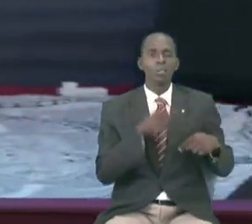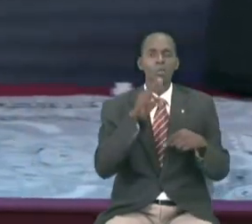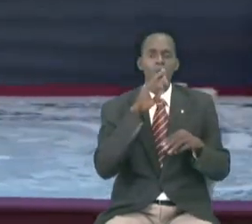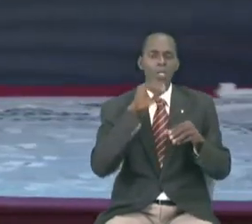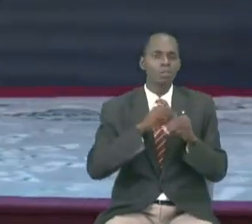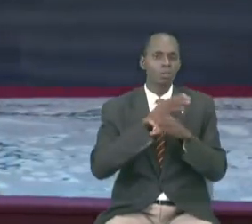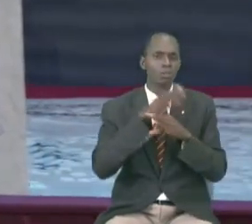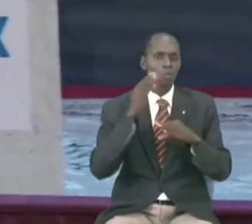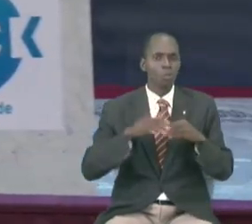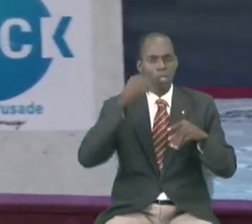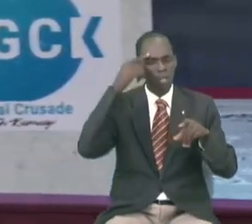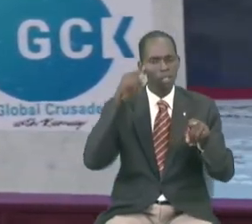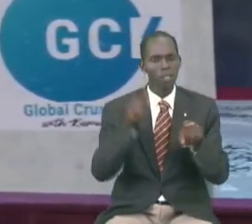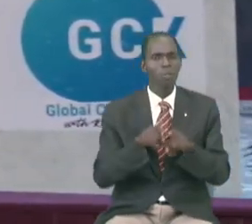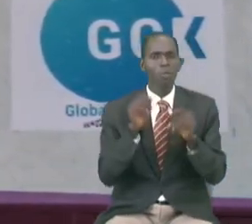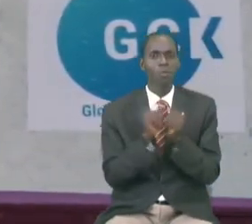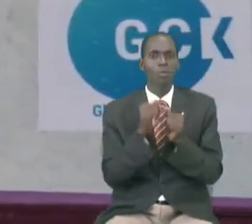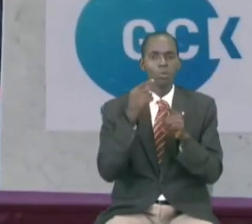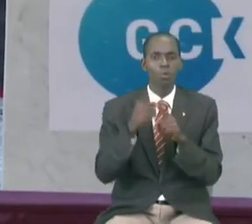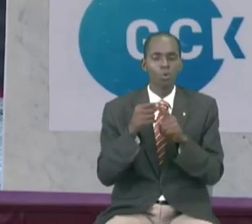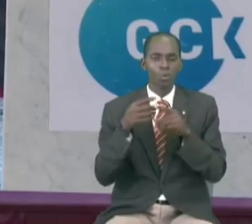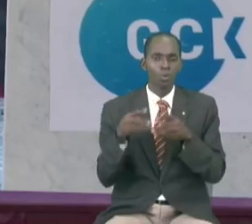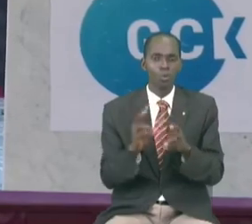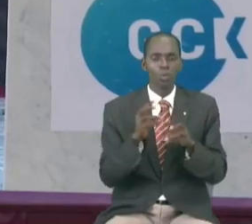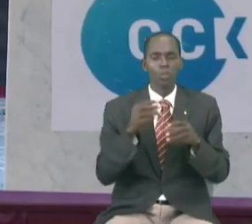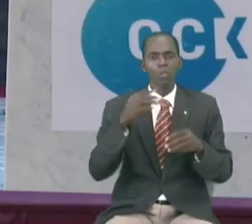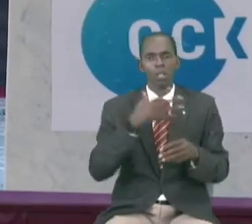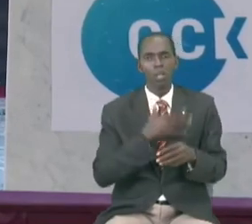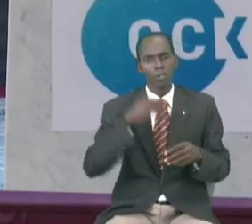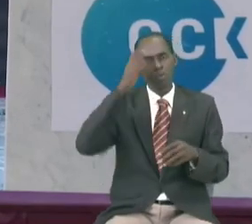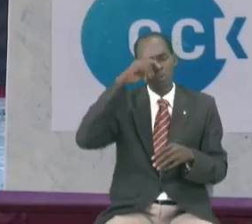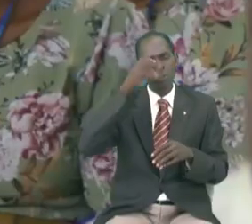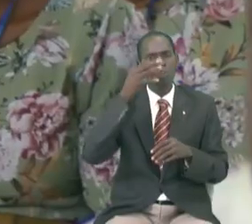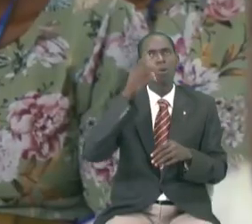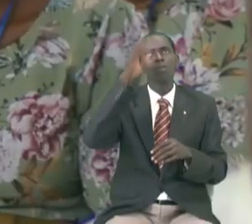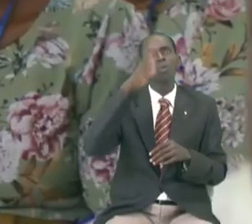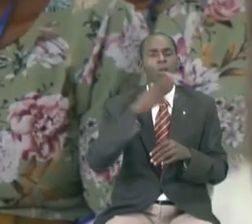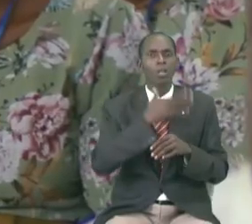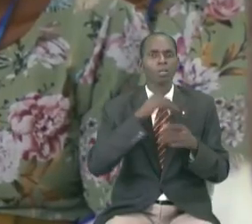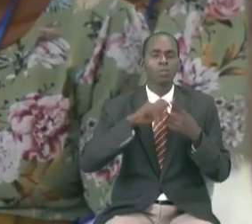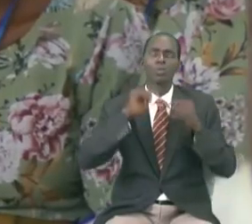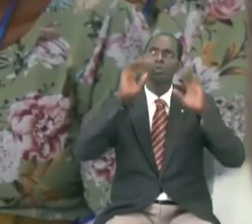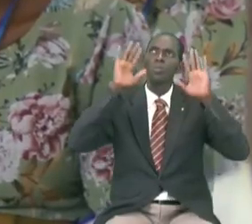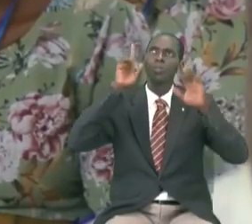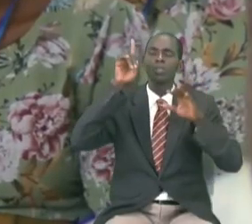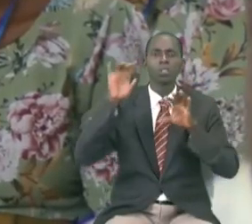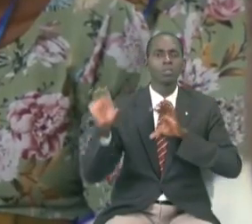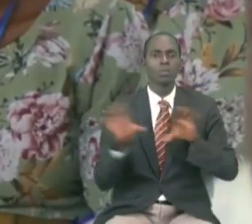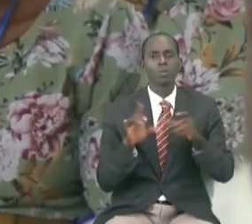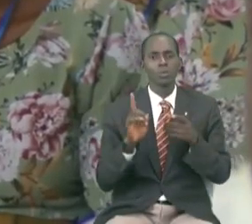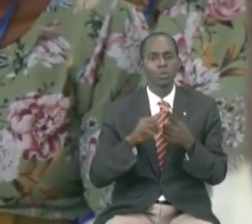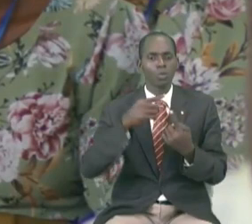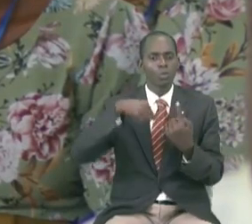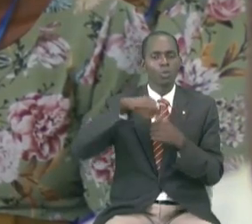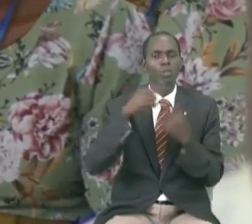turns sinners out of their sin and he turns them unto the Lord. Great will be your joy